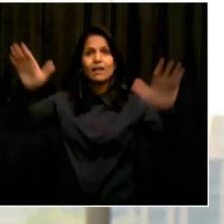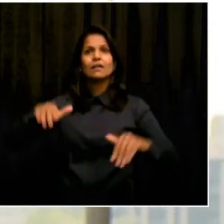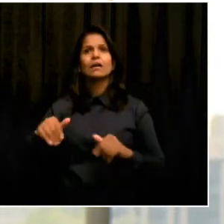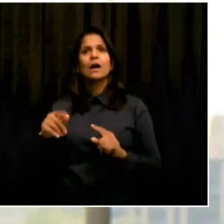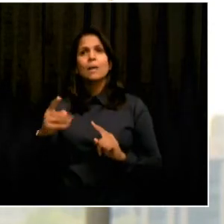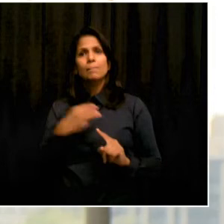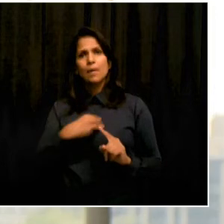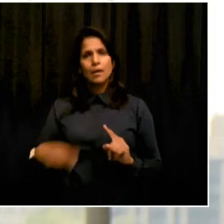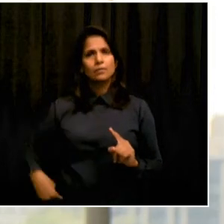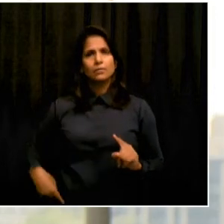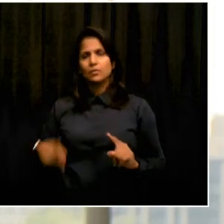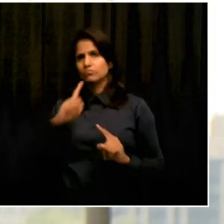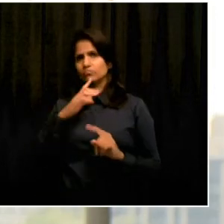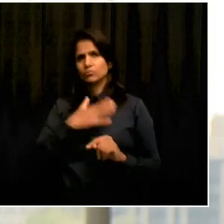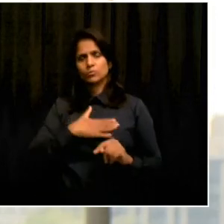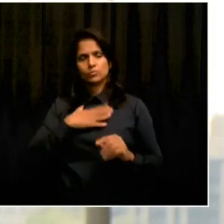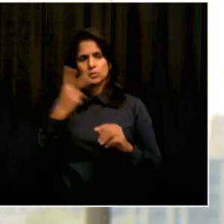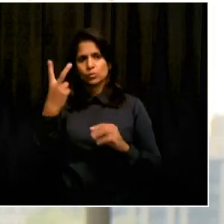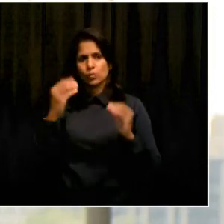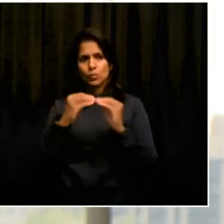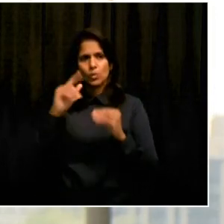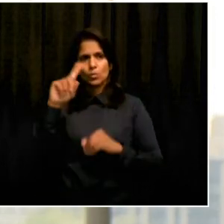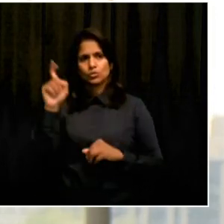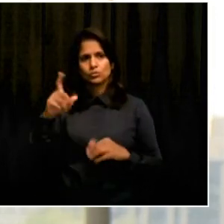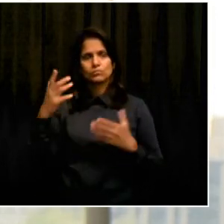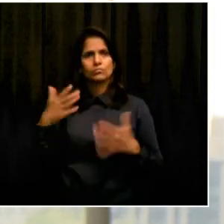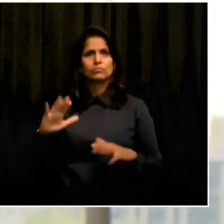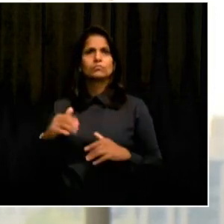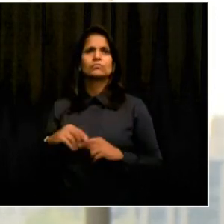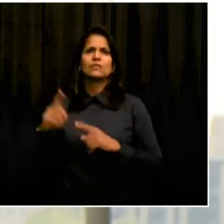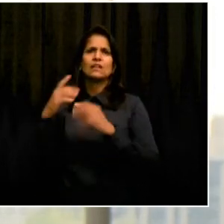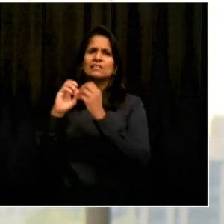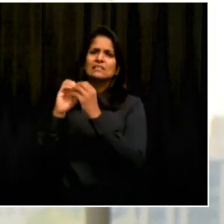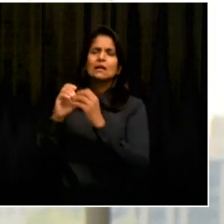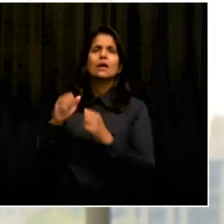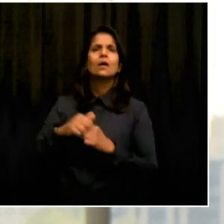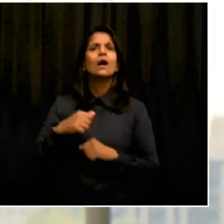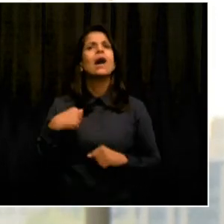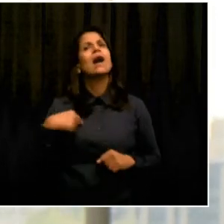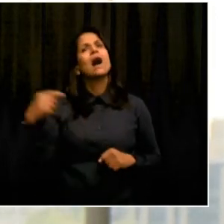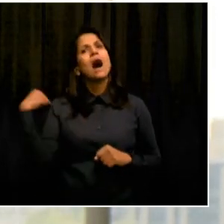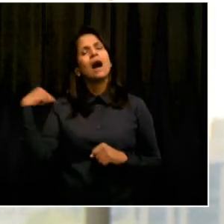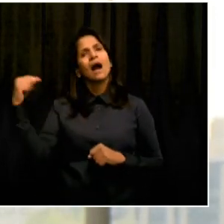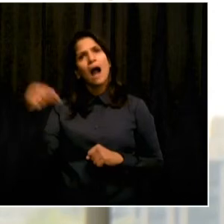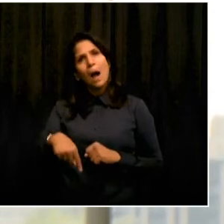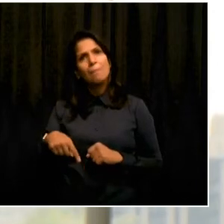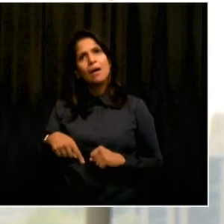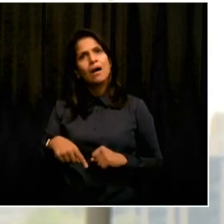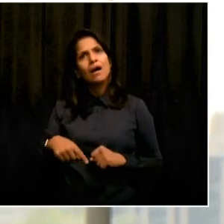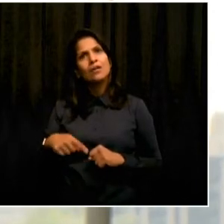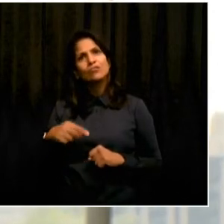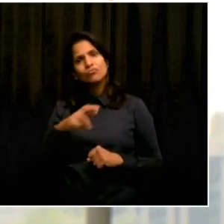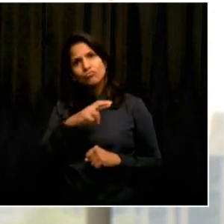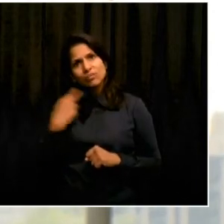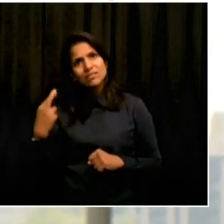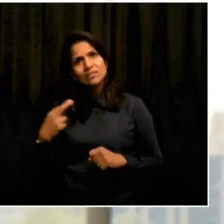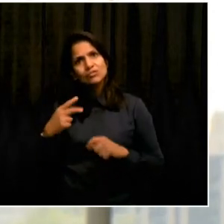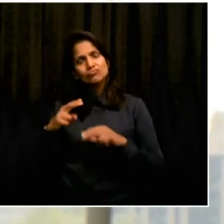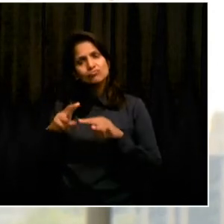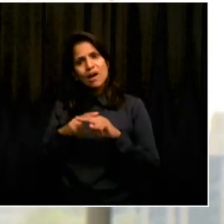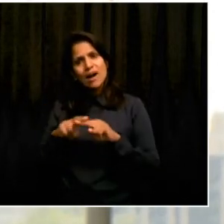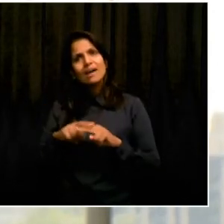Mayor, we all got on the train. We all took risks when it comes to public health to get here. I mean, it's just, these are longstanding membs of the press corps, as am I. Guys,